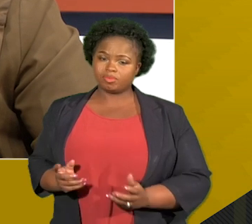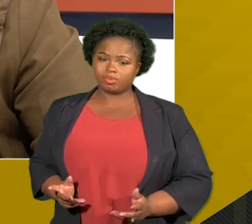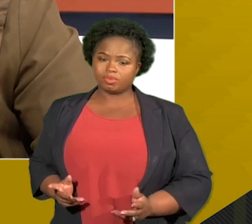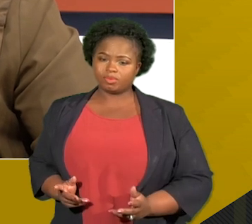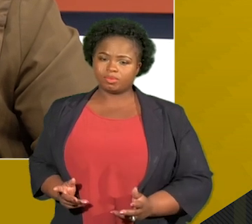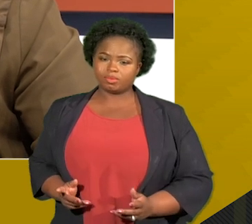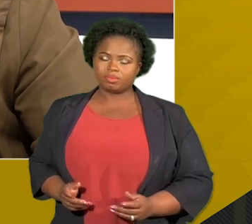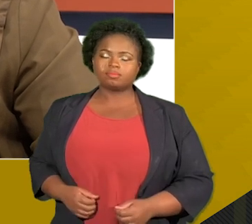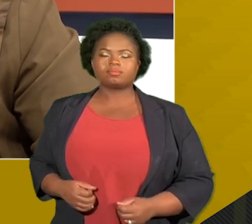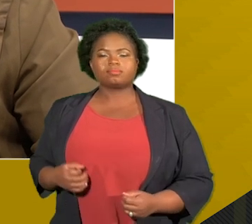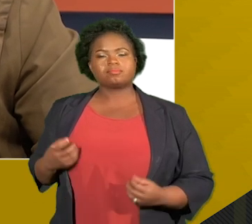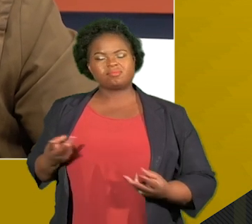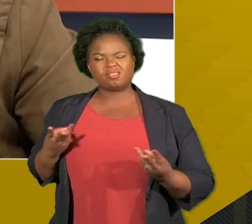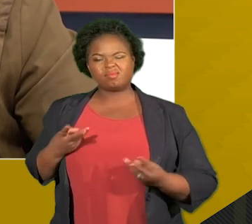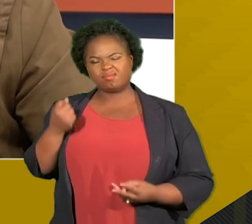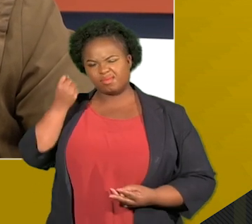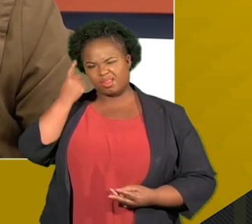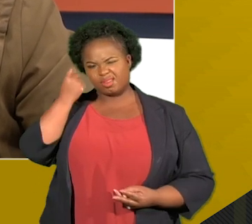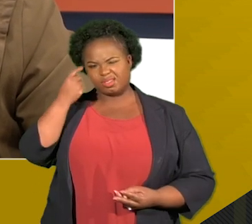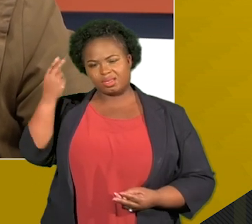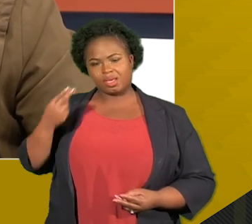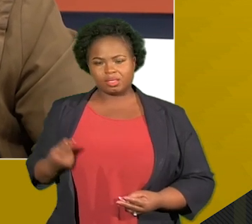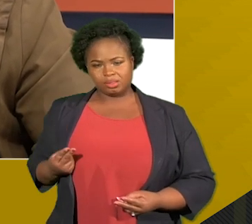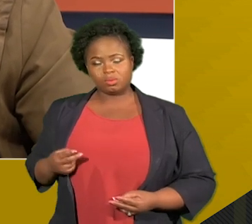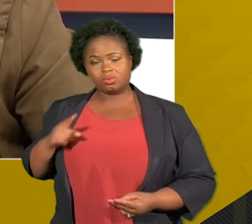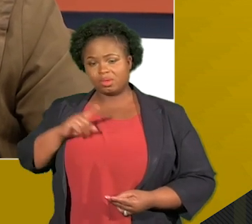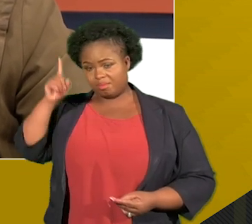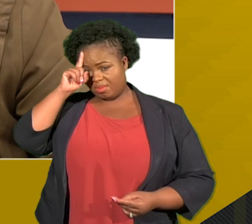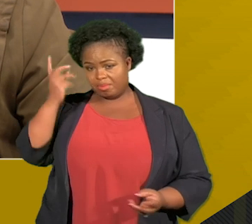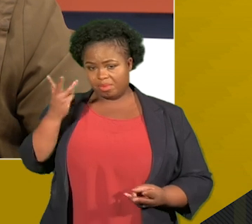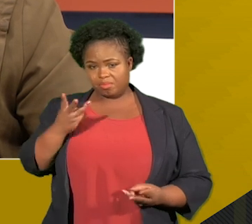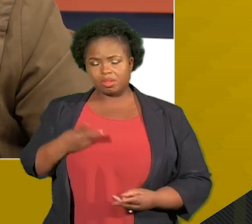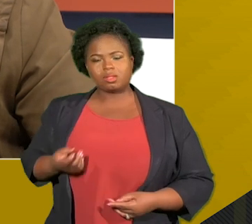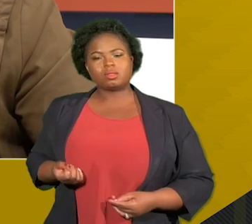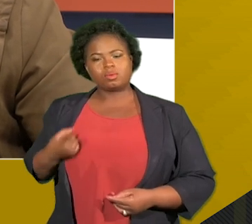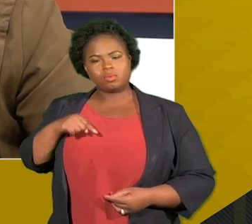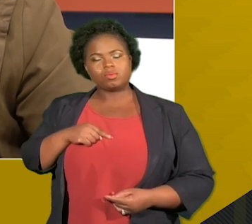Abantu Baguti, I understand the art. Abantu Baguti, by art. Abantu Baguti gave birth